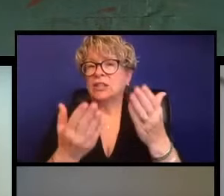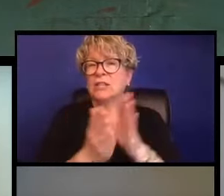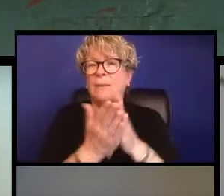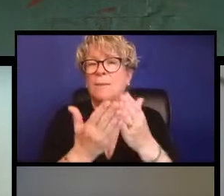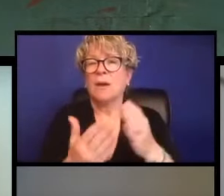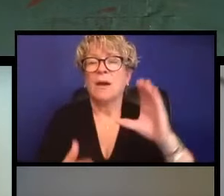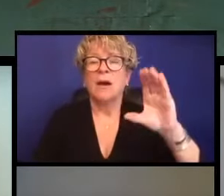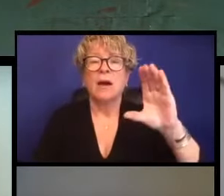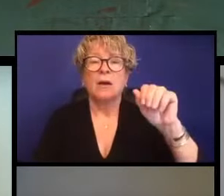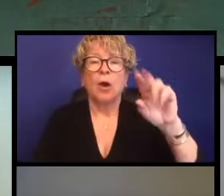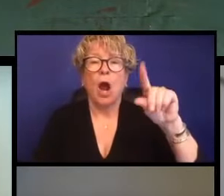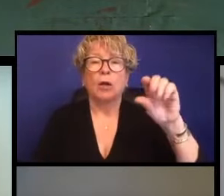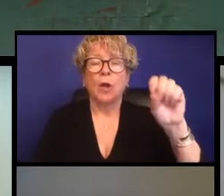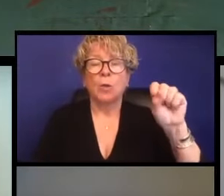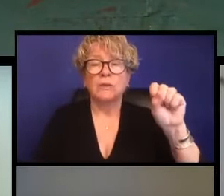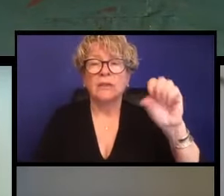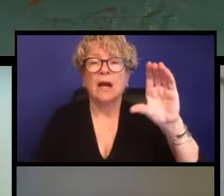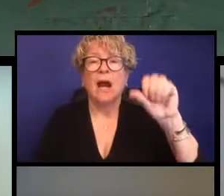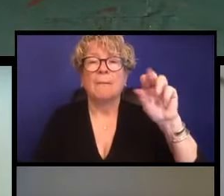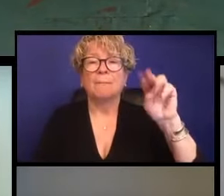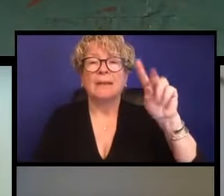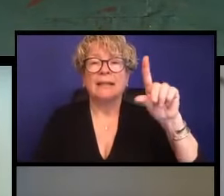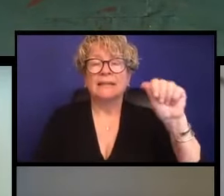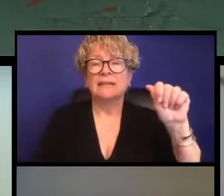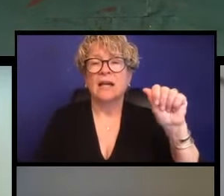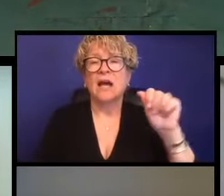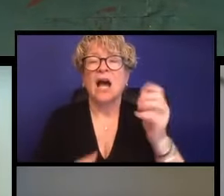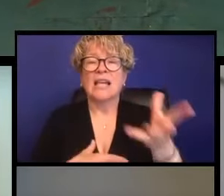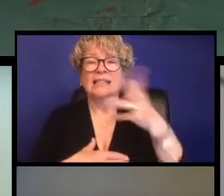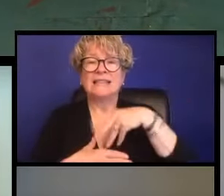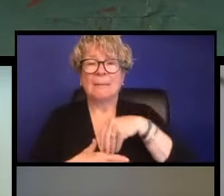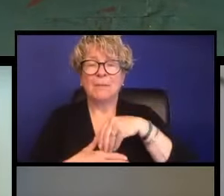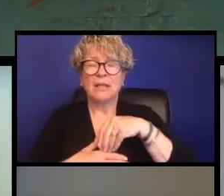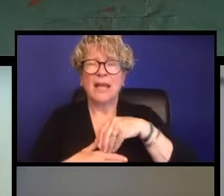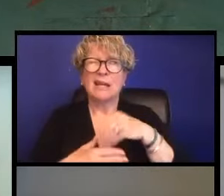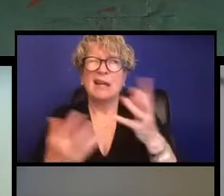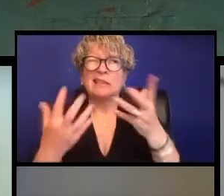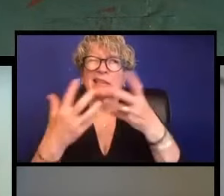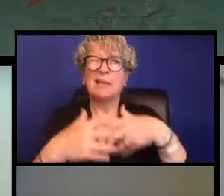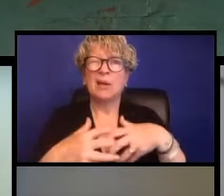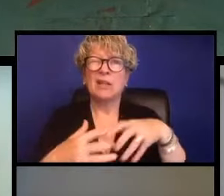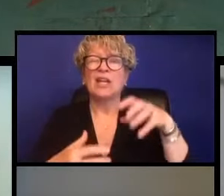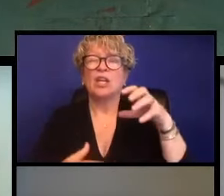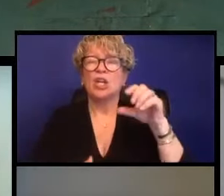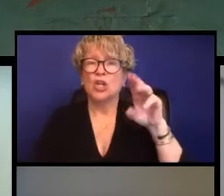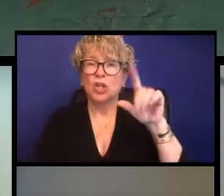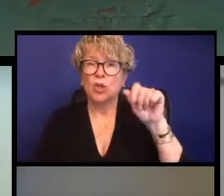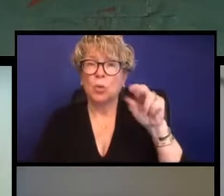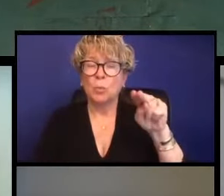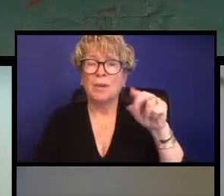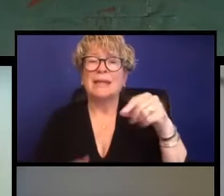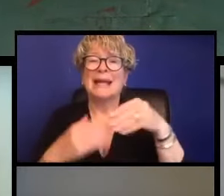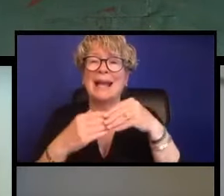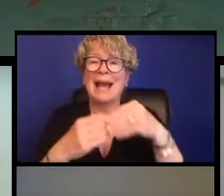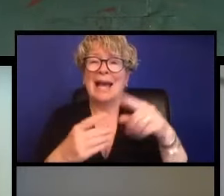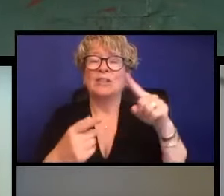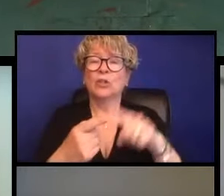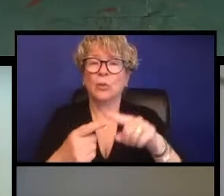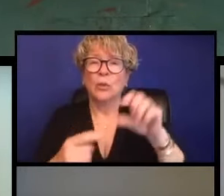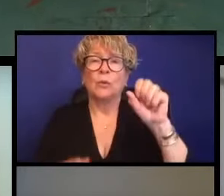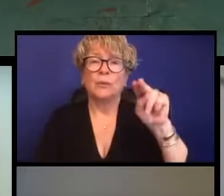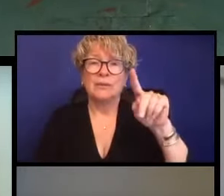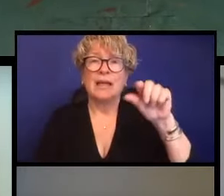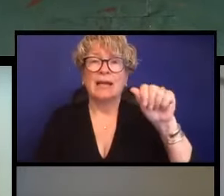Carlos Hernandez. It's called The Assimilated Cuban's Guide to Quantum Santeria. And if you want to talk about a book